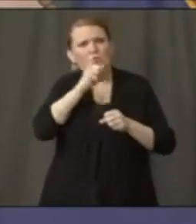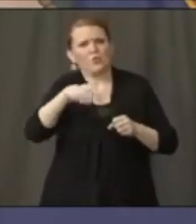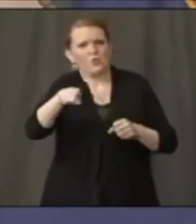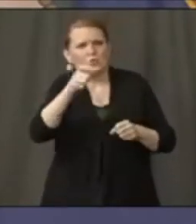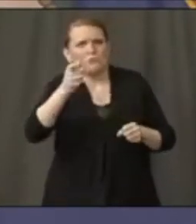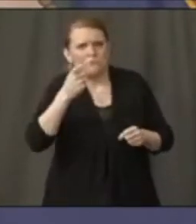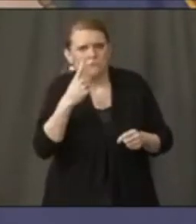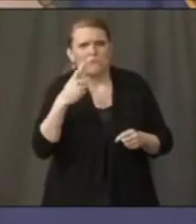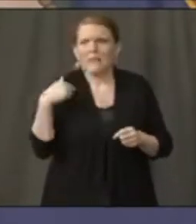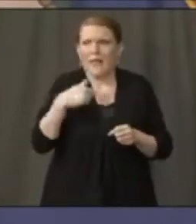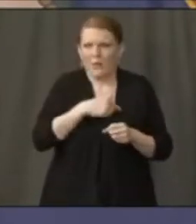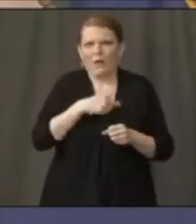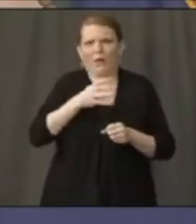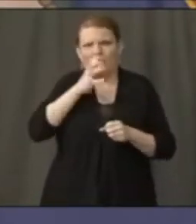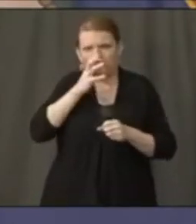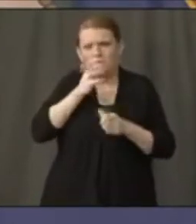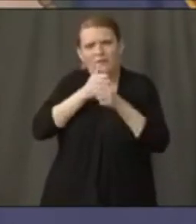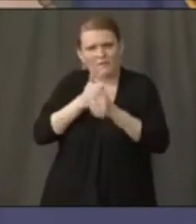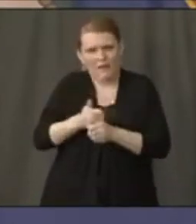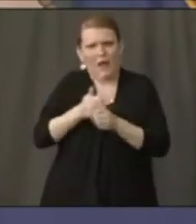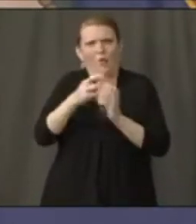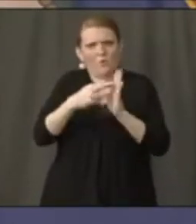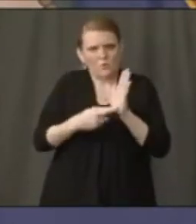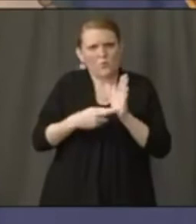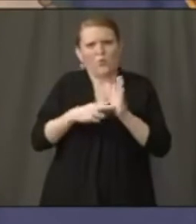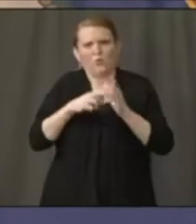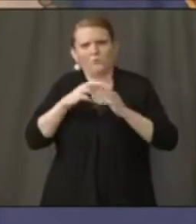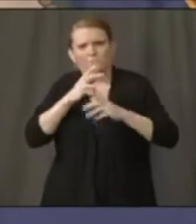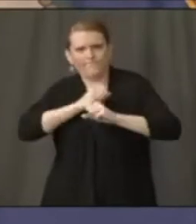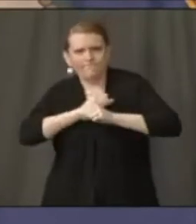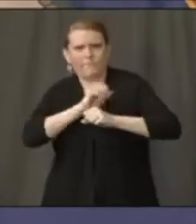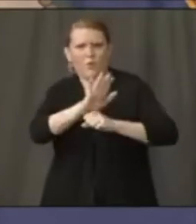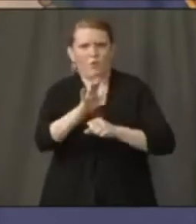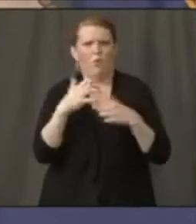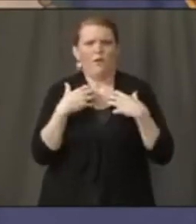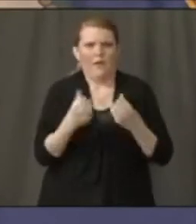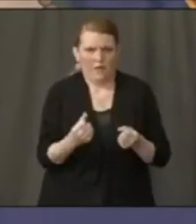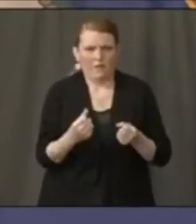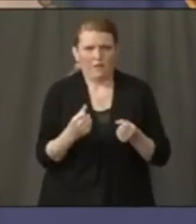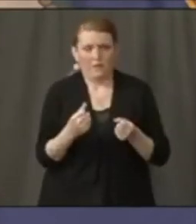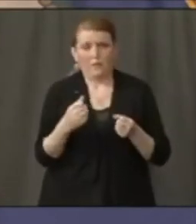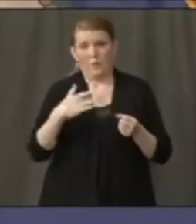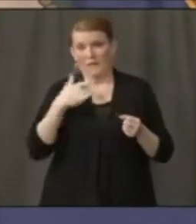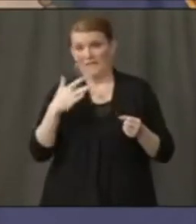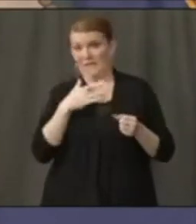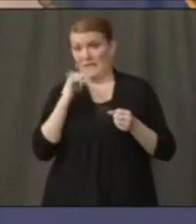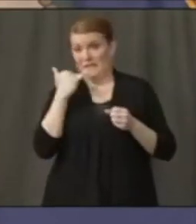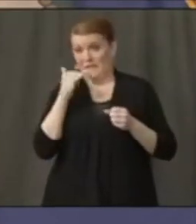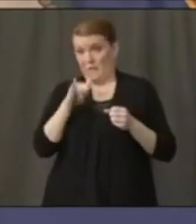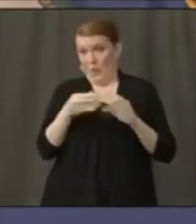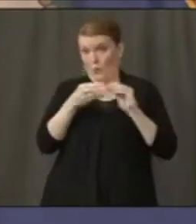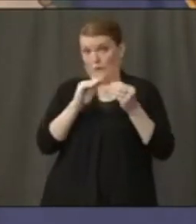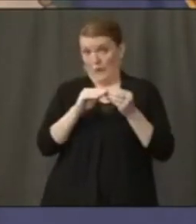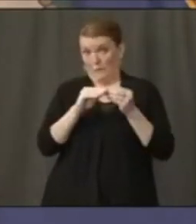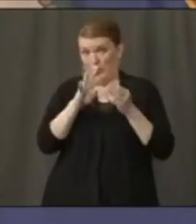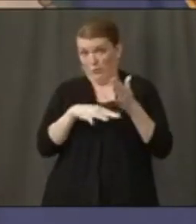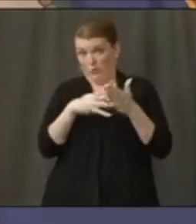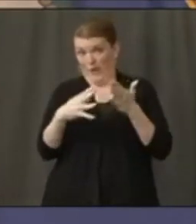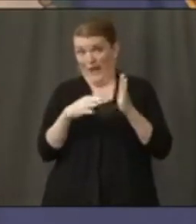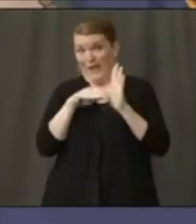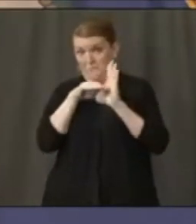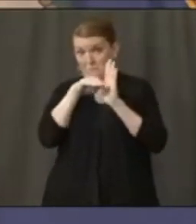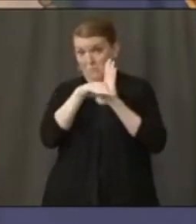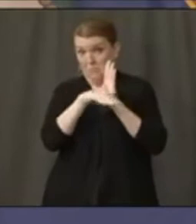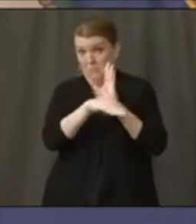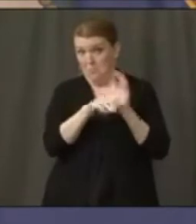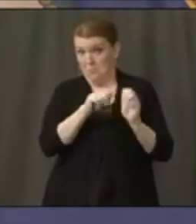we'll be able to do that. And with that, I just really wanted to introduce two friends with perhaps slightly different perspectives on reopening. We